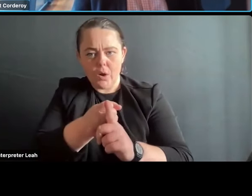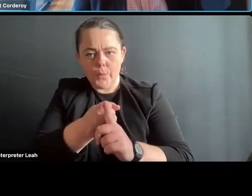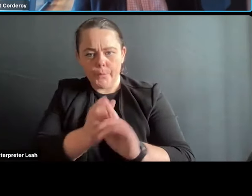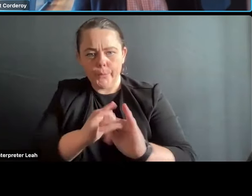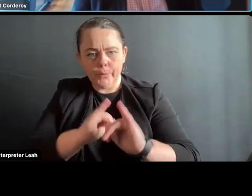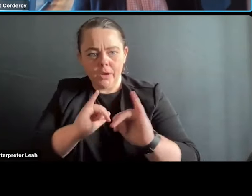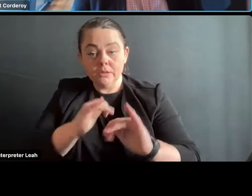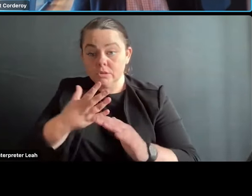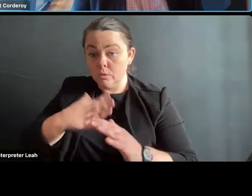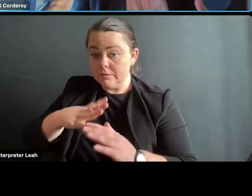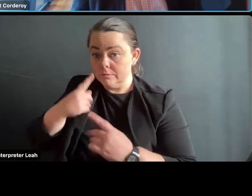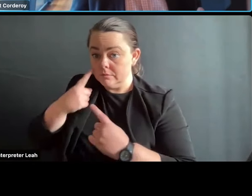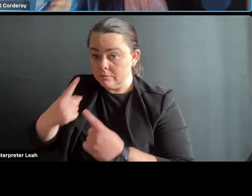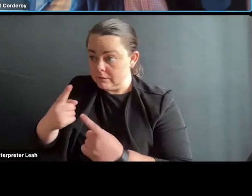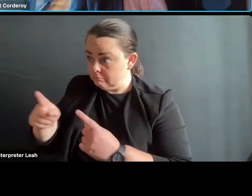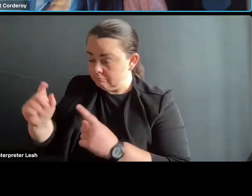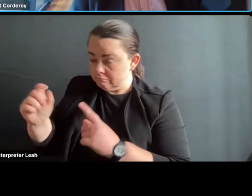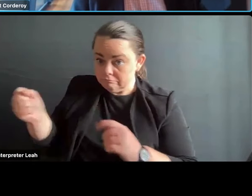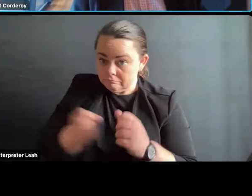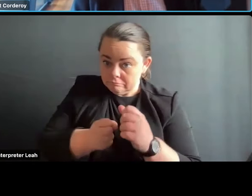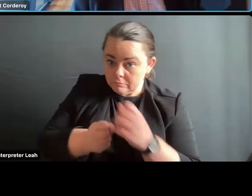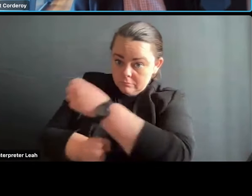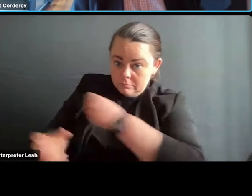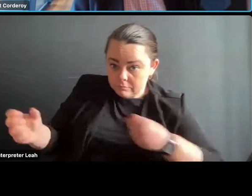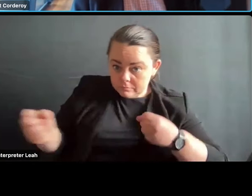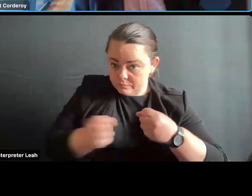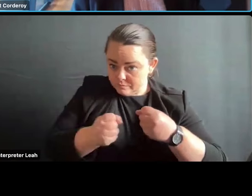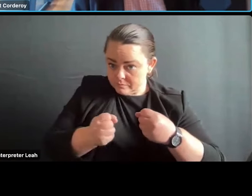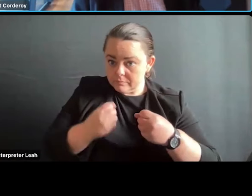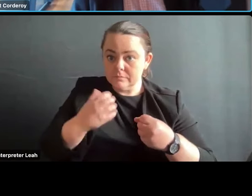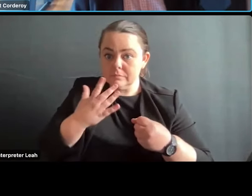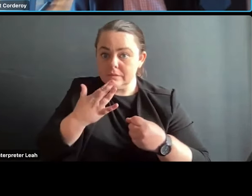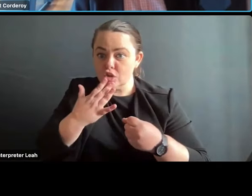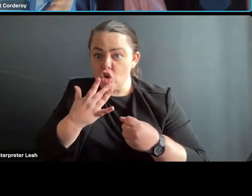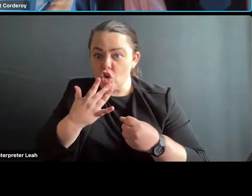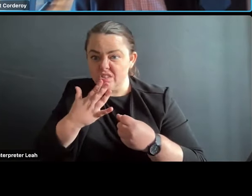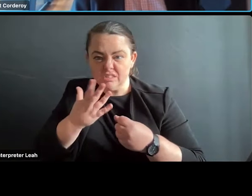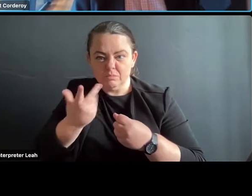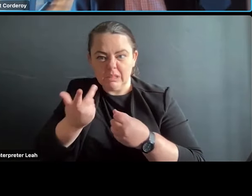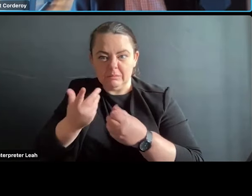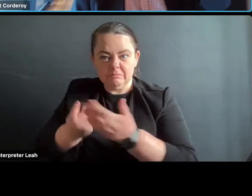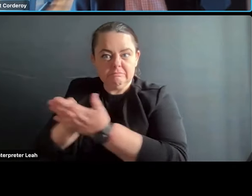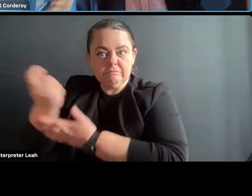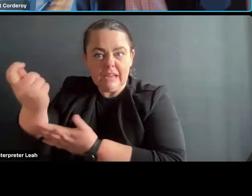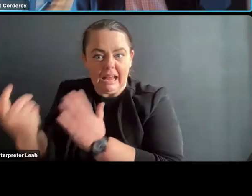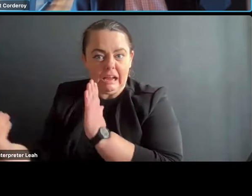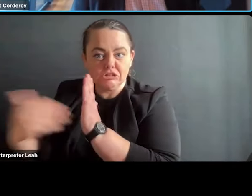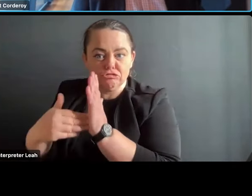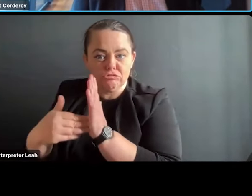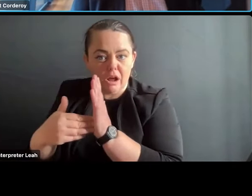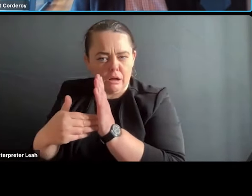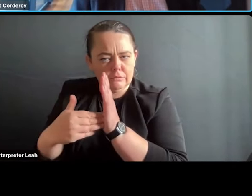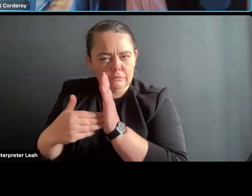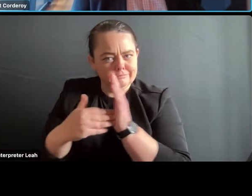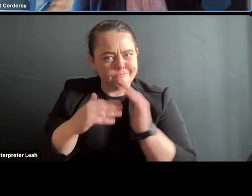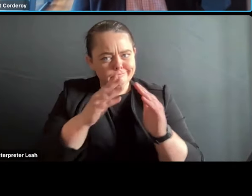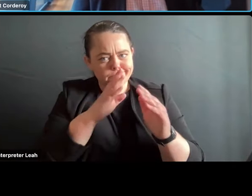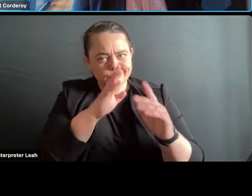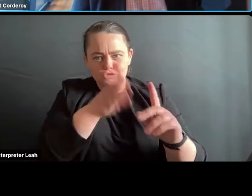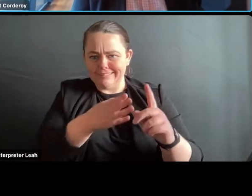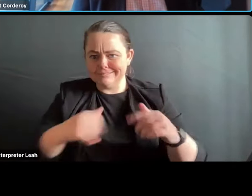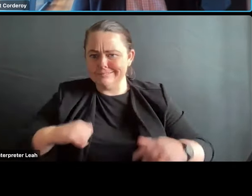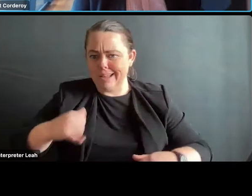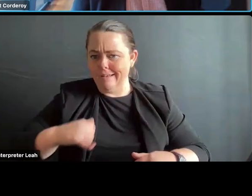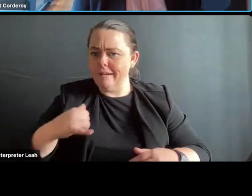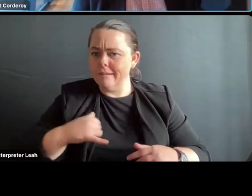of agency staff and how does this then come into the overall cost of providing care. And that's why the allocation